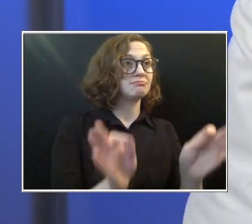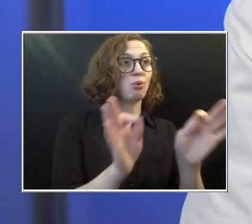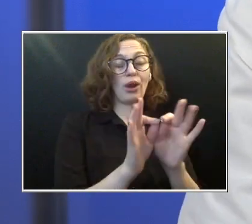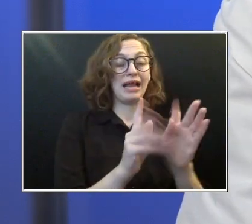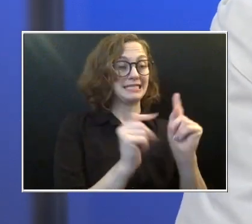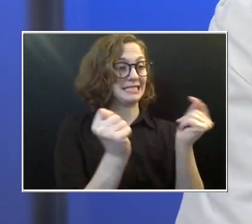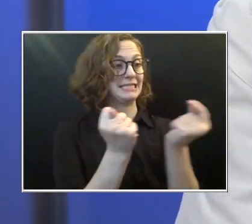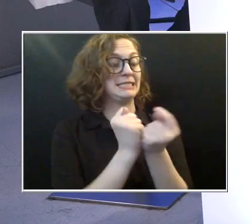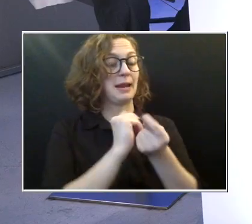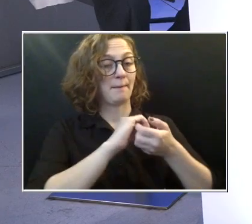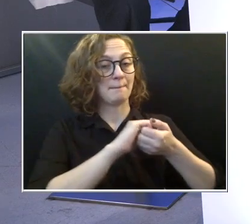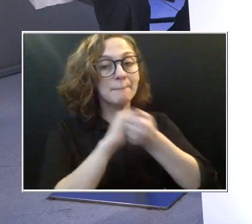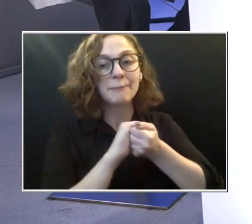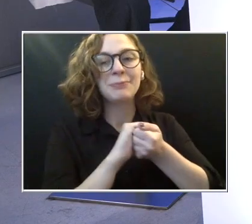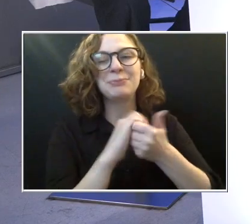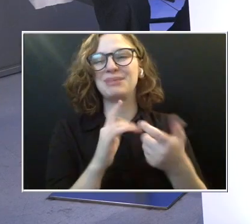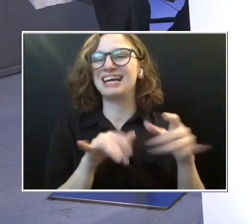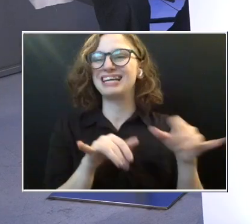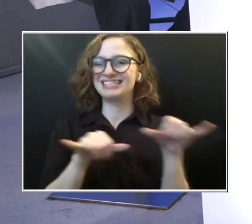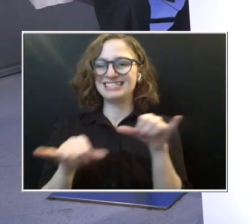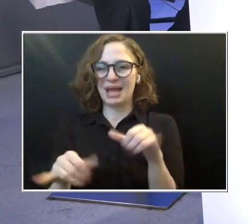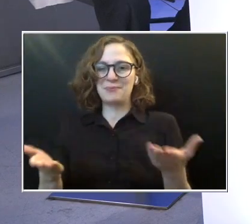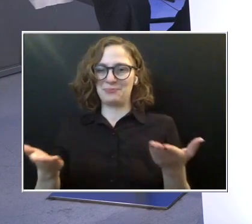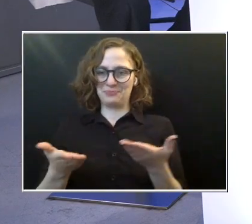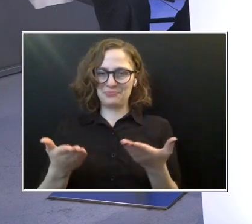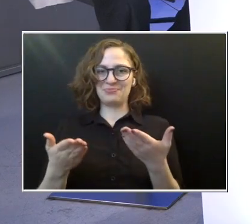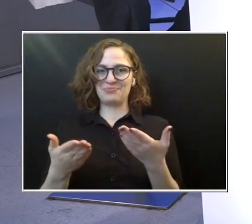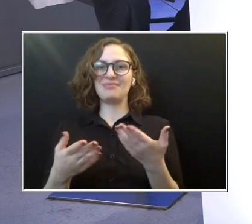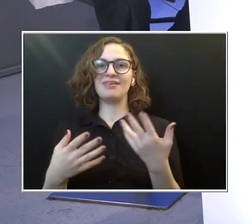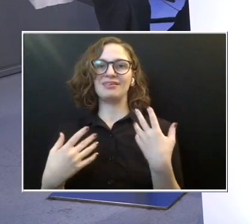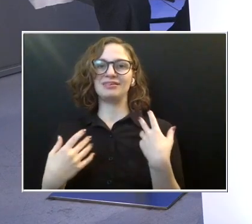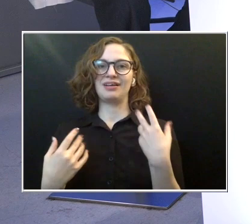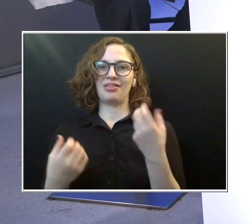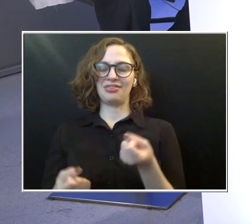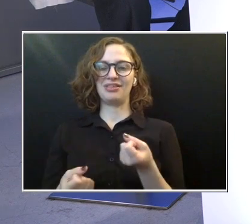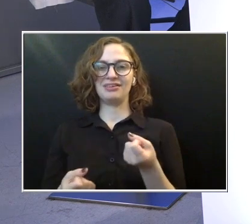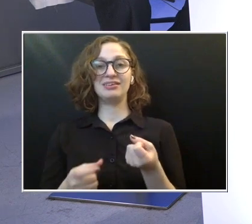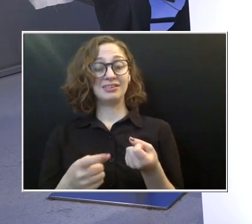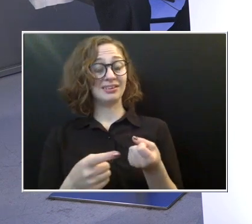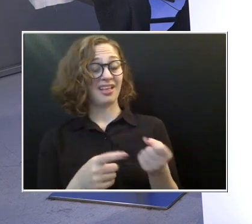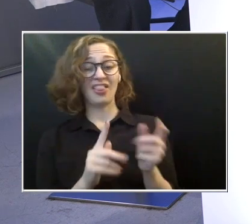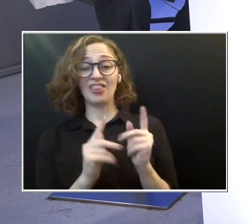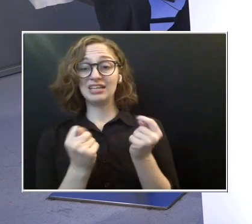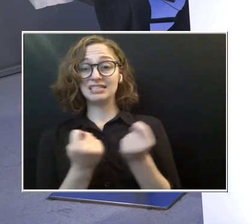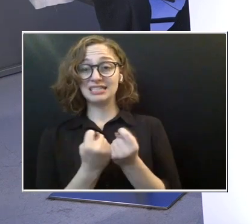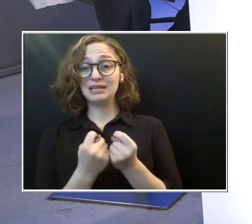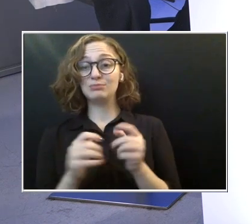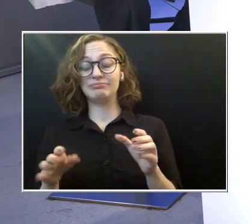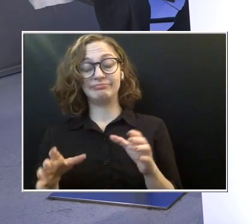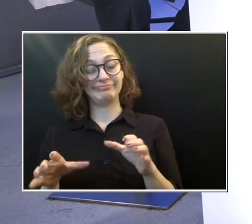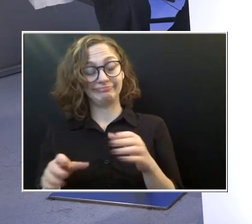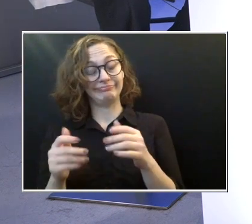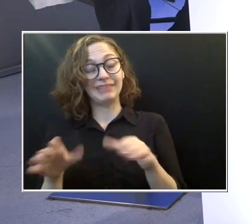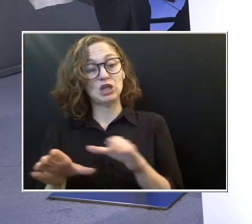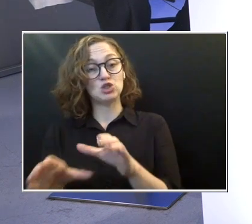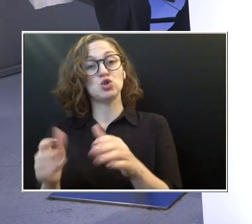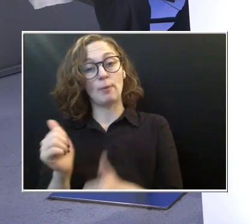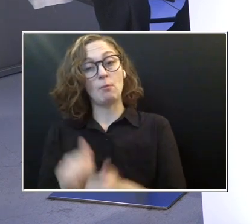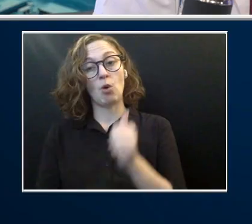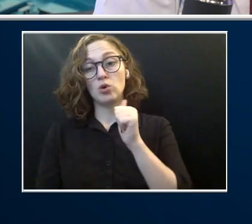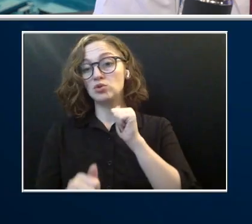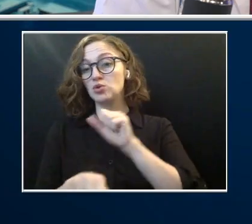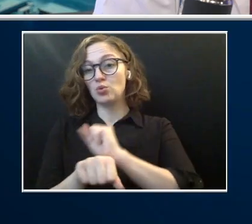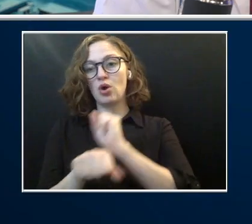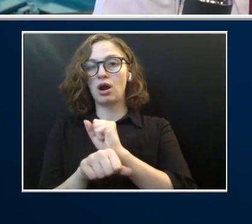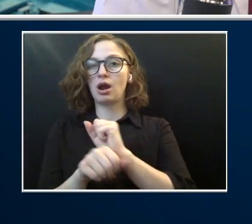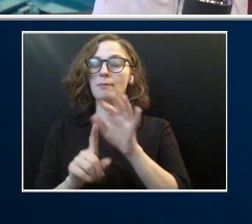right patient. Yeah, we know the team actually does most of the work while we sit there and yap, and they do a tremendous amount, especially that nursing staff. So, all right, well, let's talk with someone